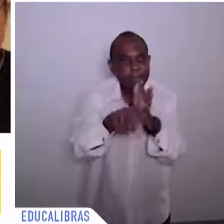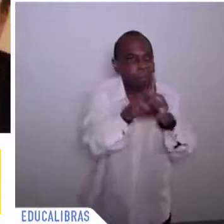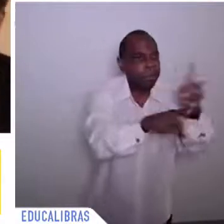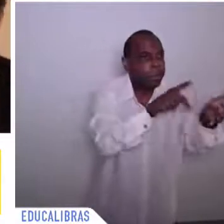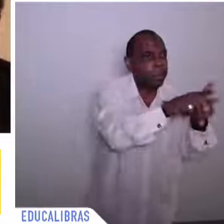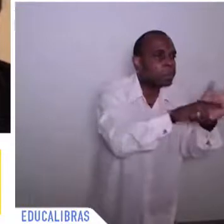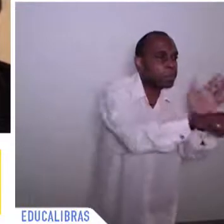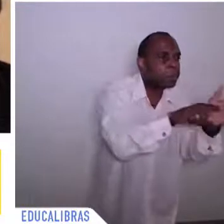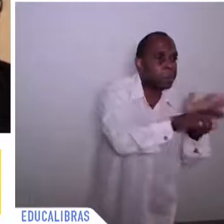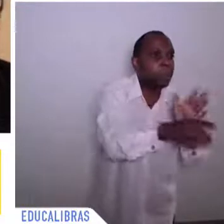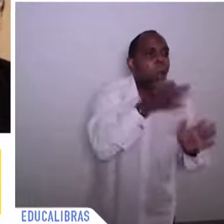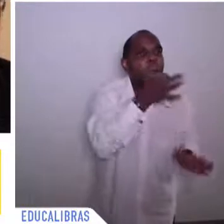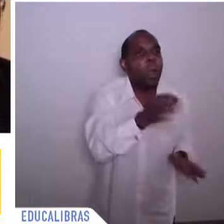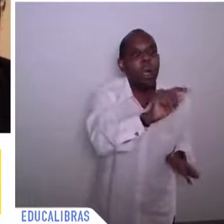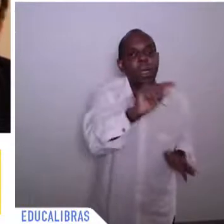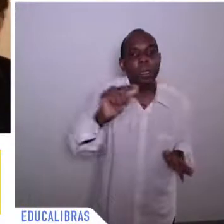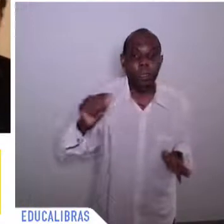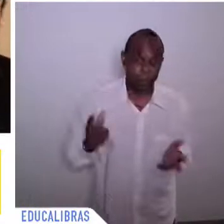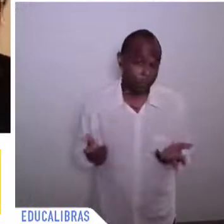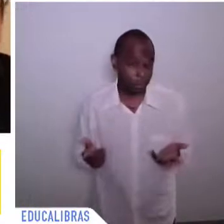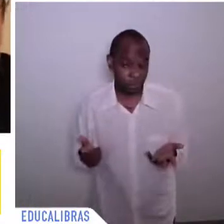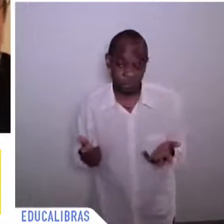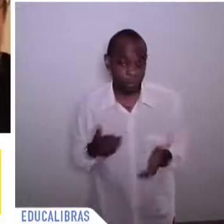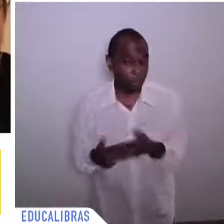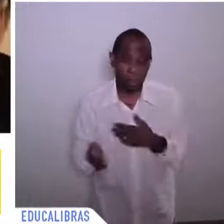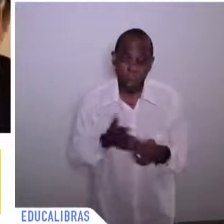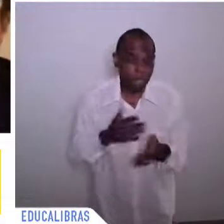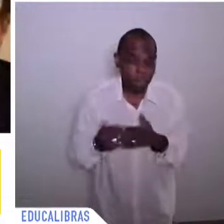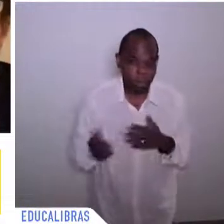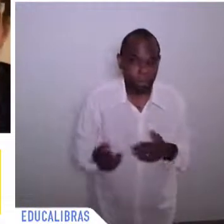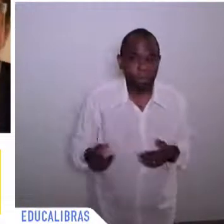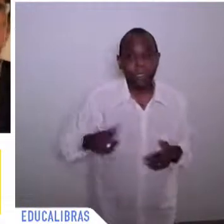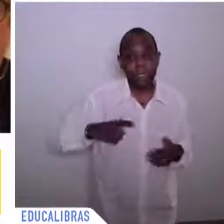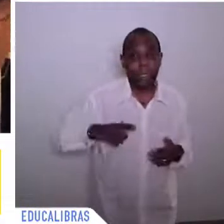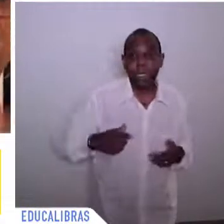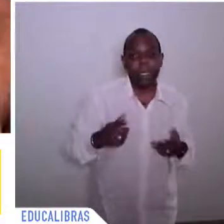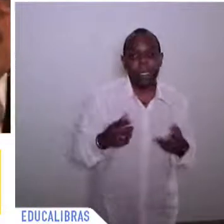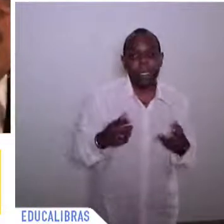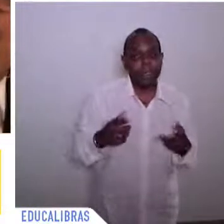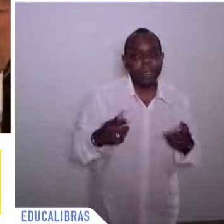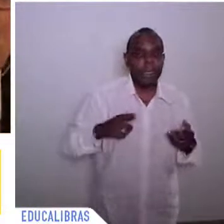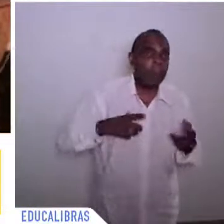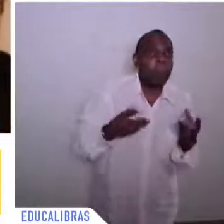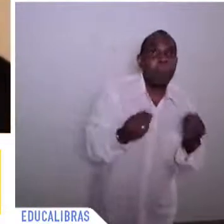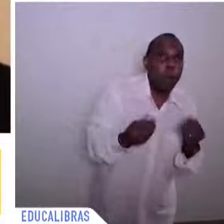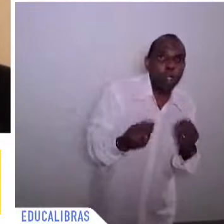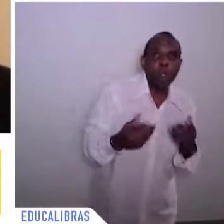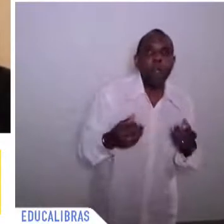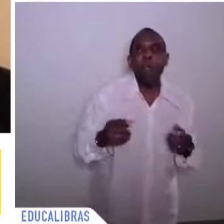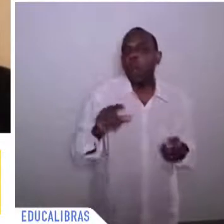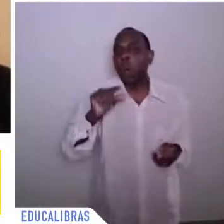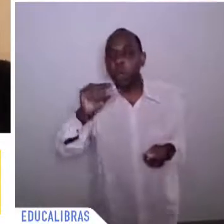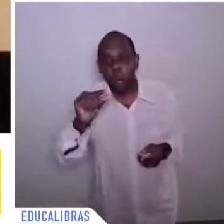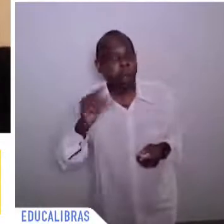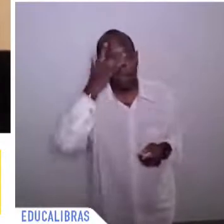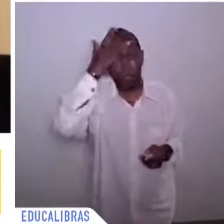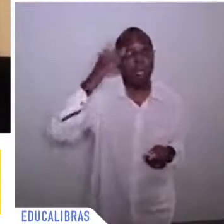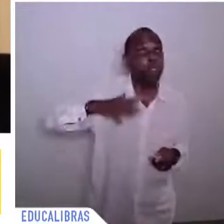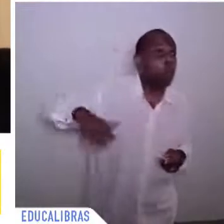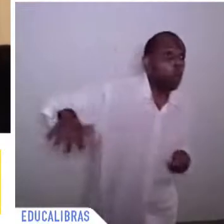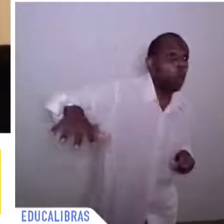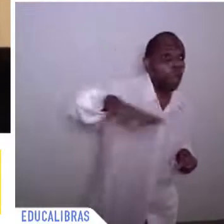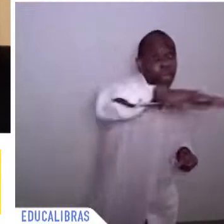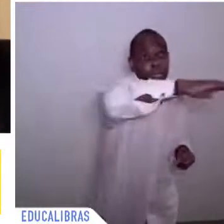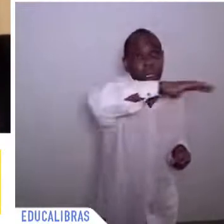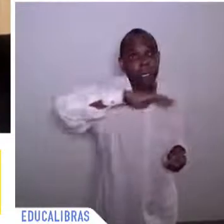rarely we use referendums and plebiscites to see the quantitative